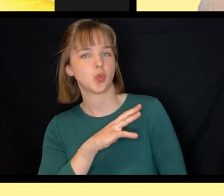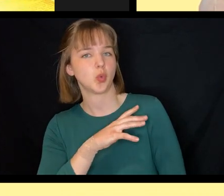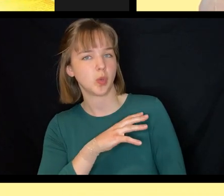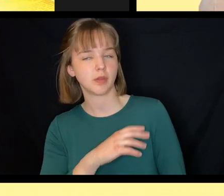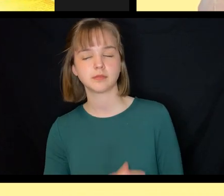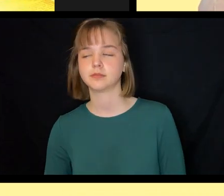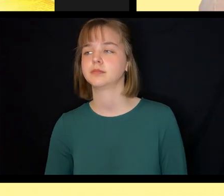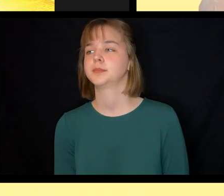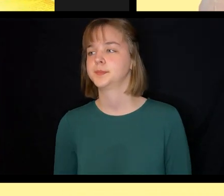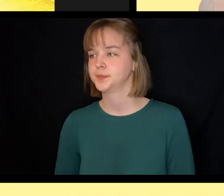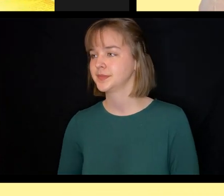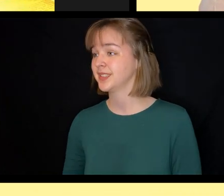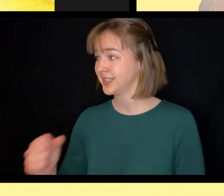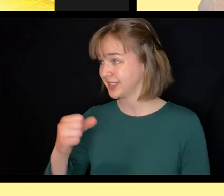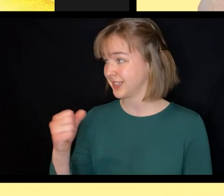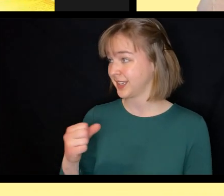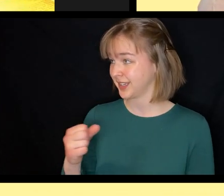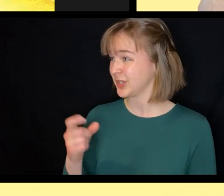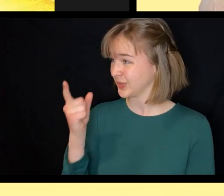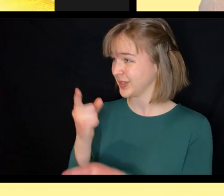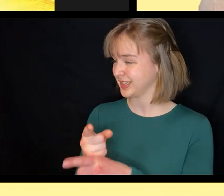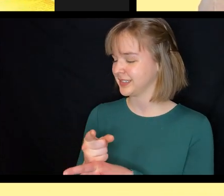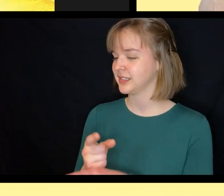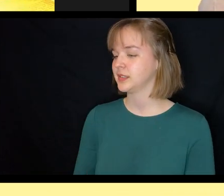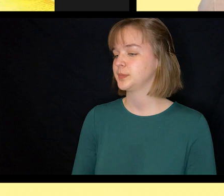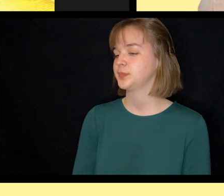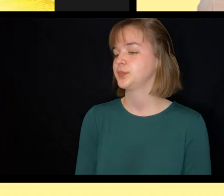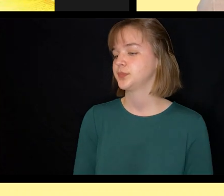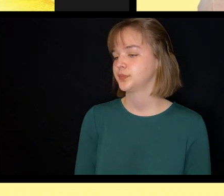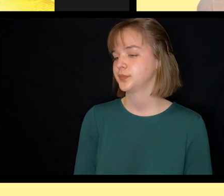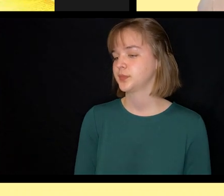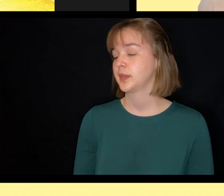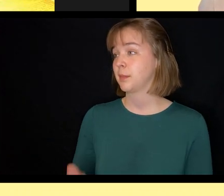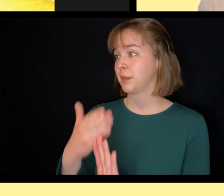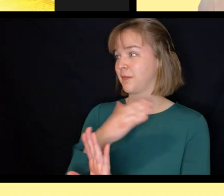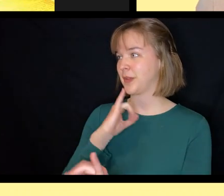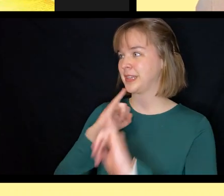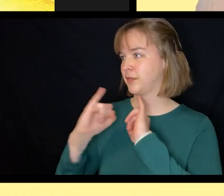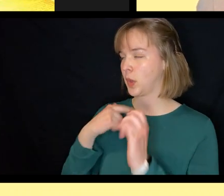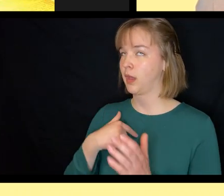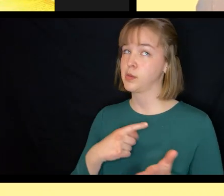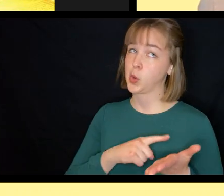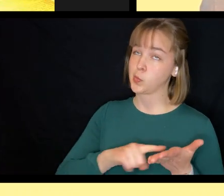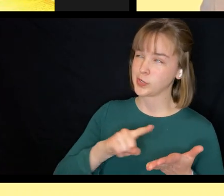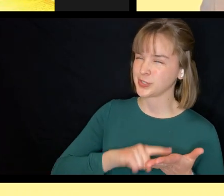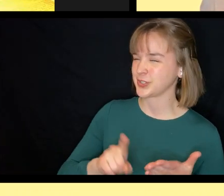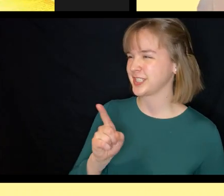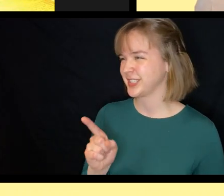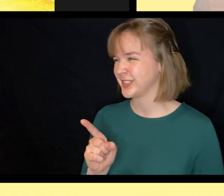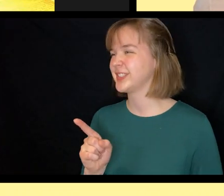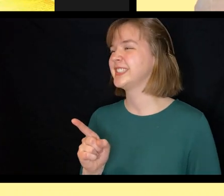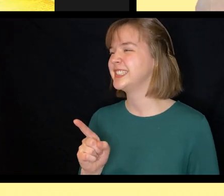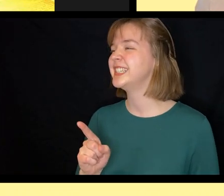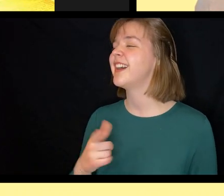pretty cool. Yeah, thing. Definitely. When I was researching you before this